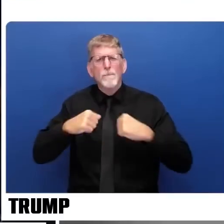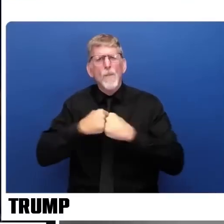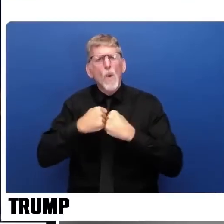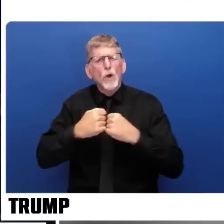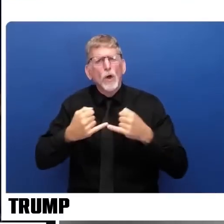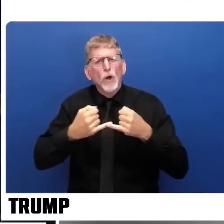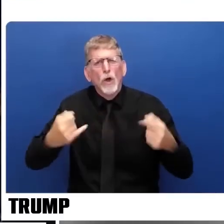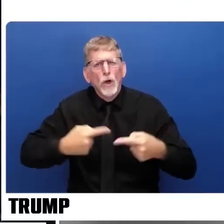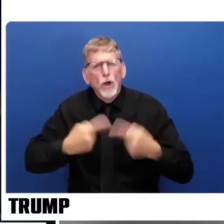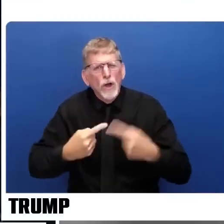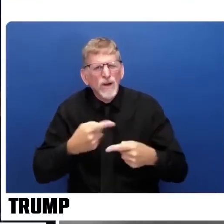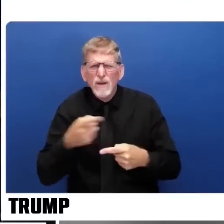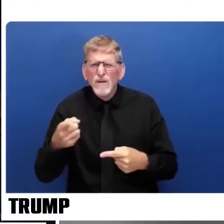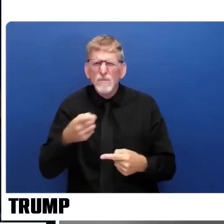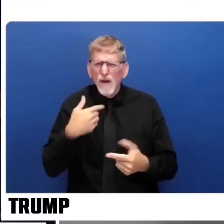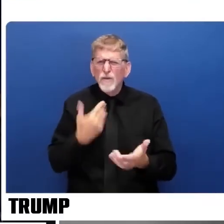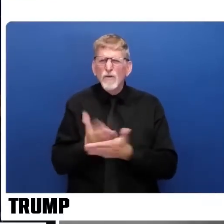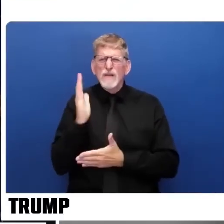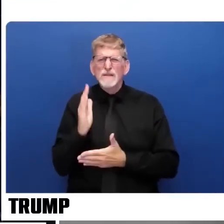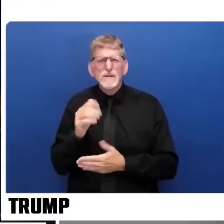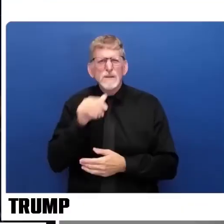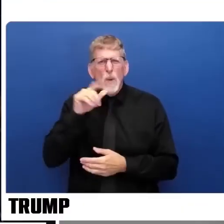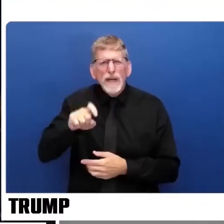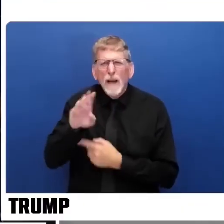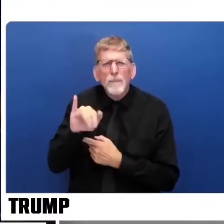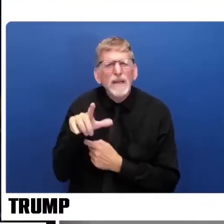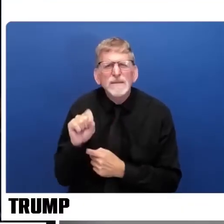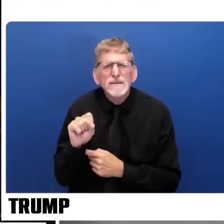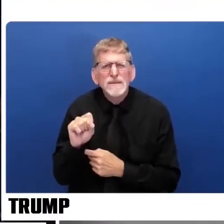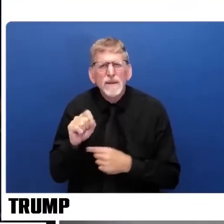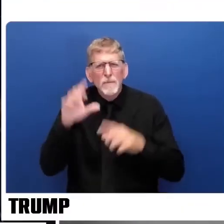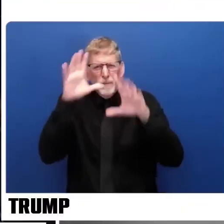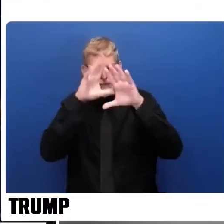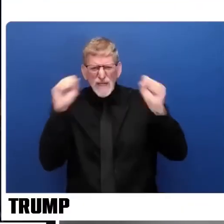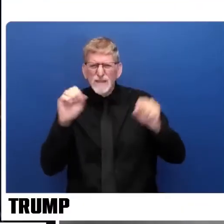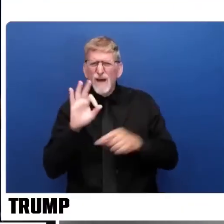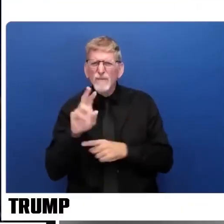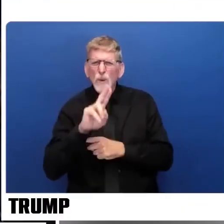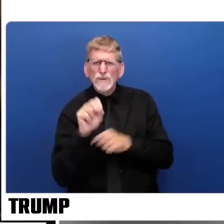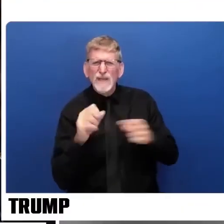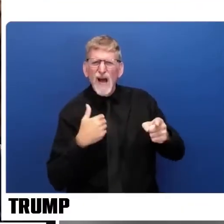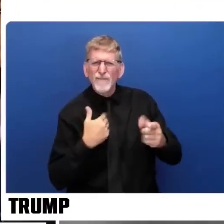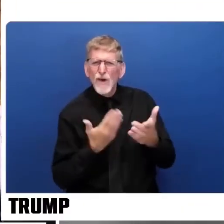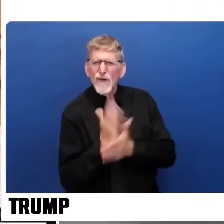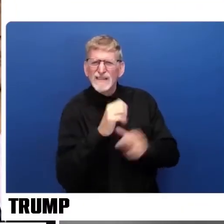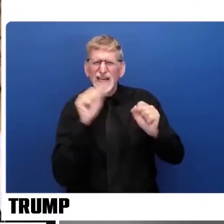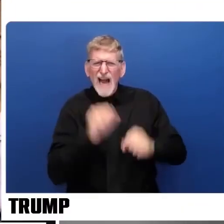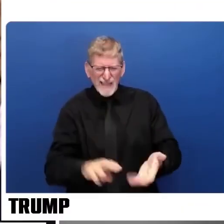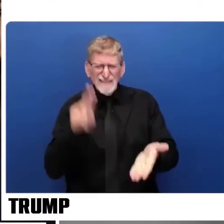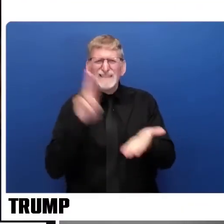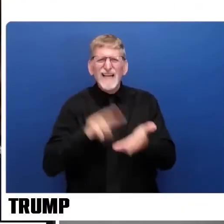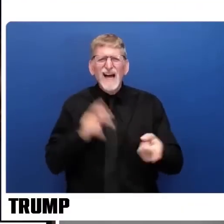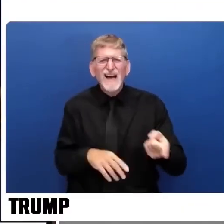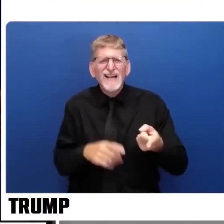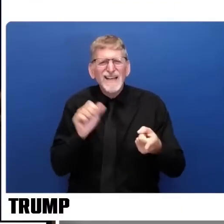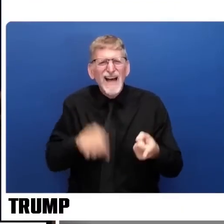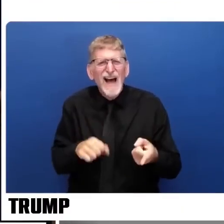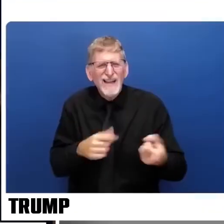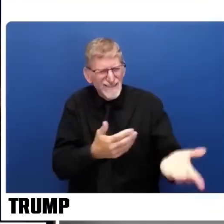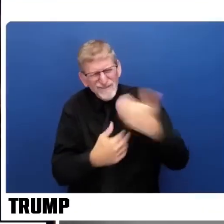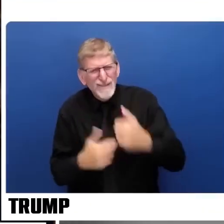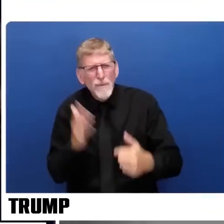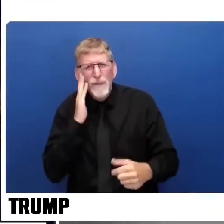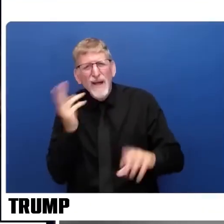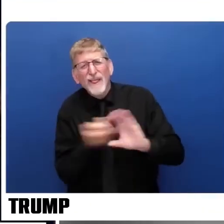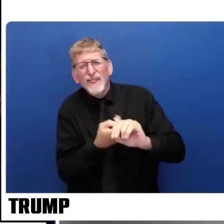bills. They have the right to do it. The President of the United States, you'll get him out of bed, you'll wake him up at 4 o'clock in the afternoon, you'll say, come on down to